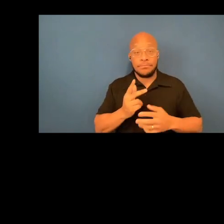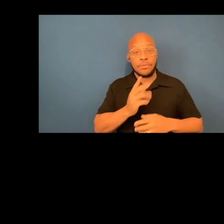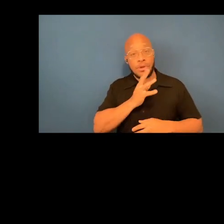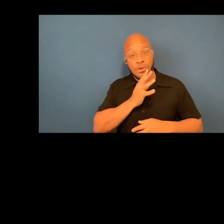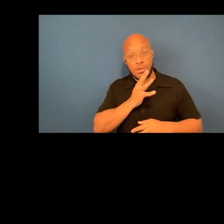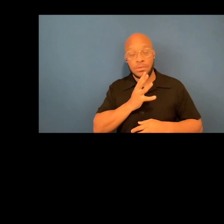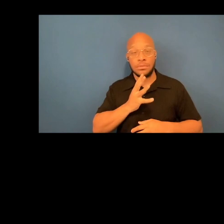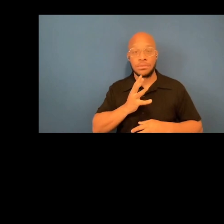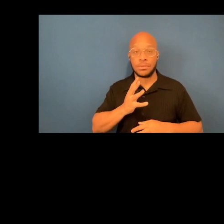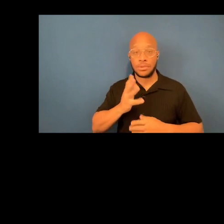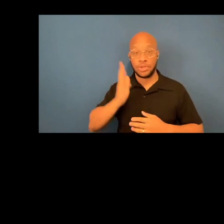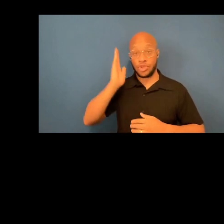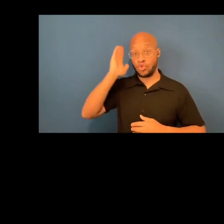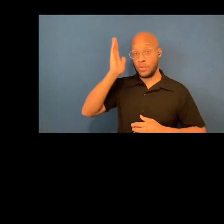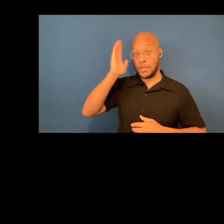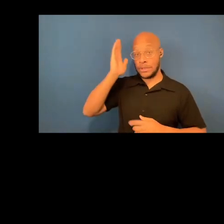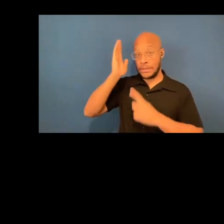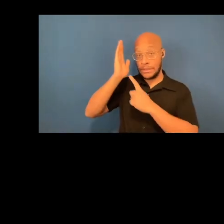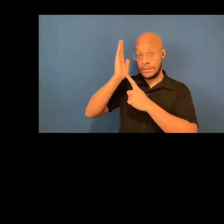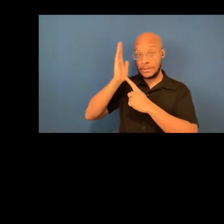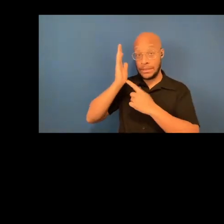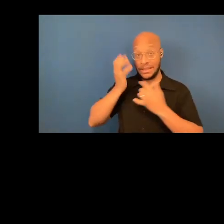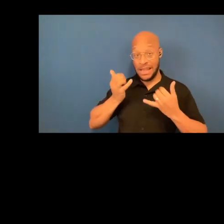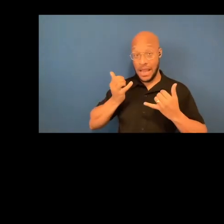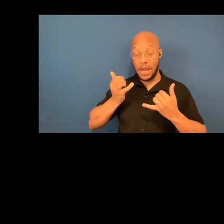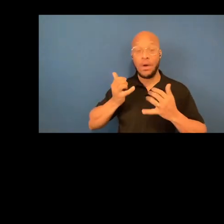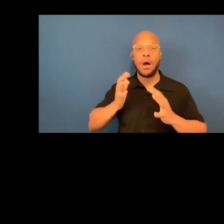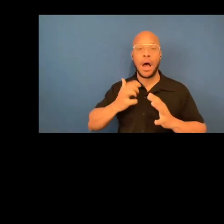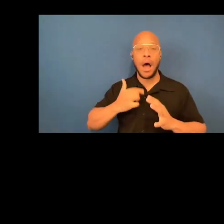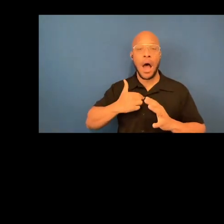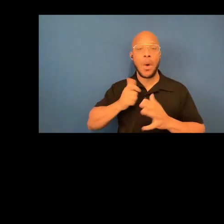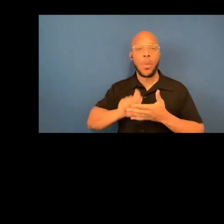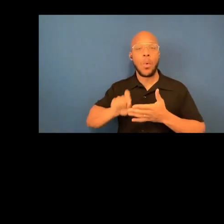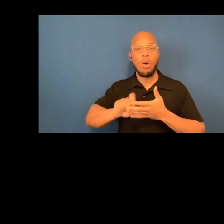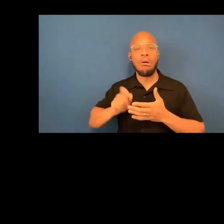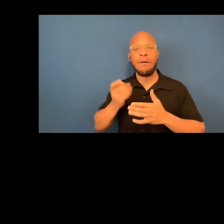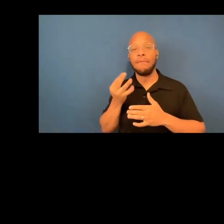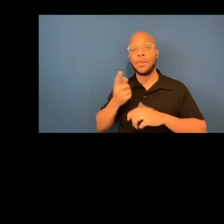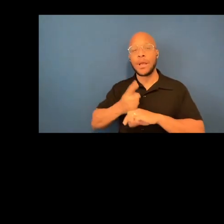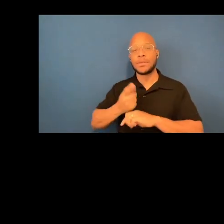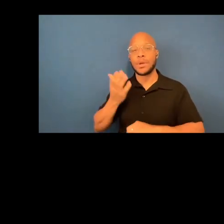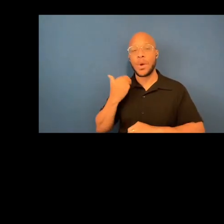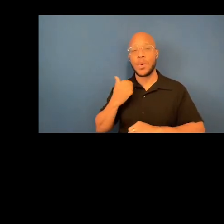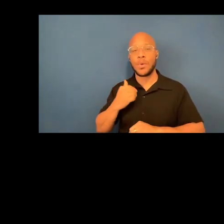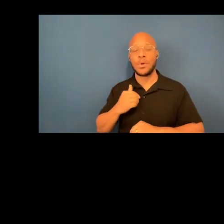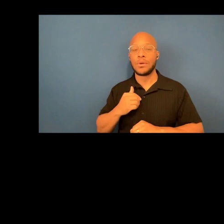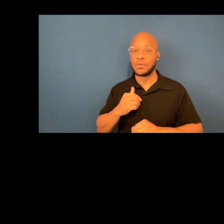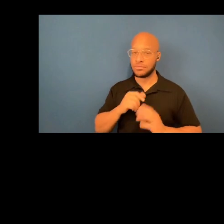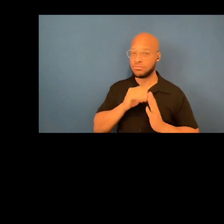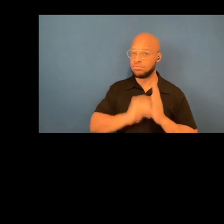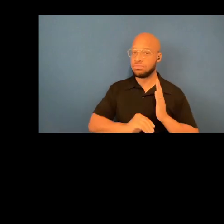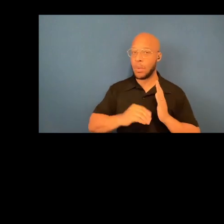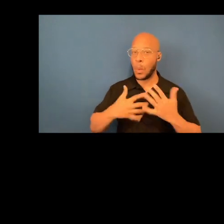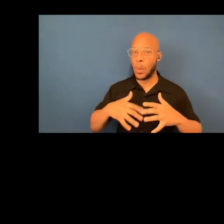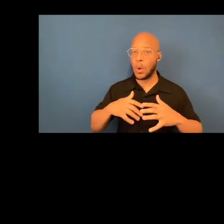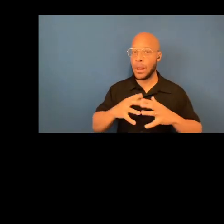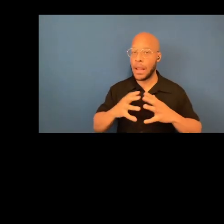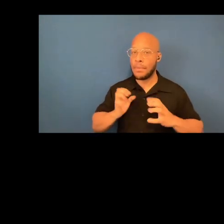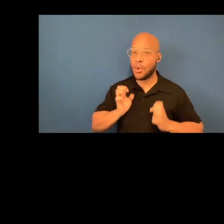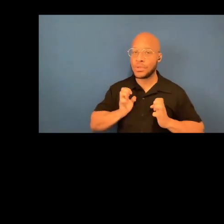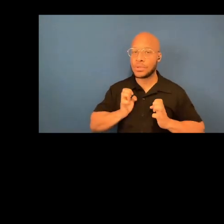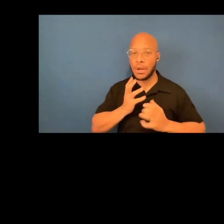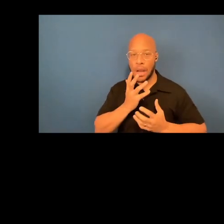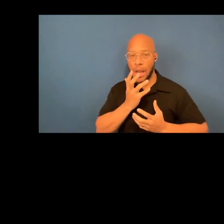fury that I left in my home and is not with me in my quarantine. But know that I hold a lot of